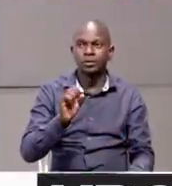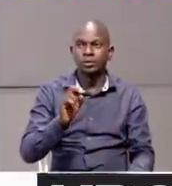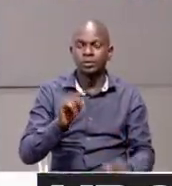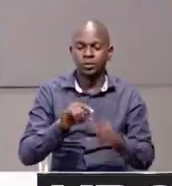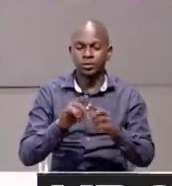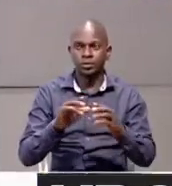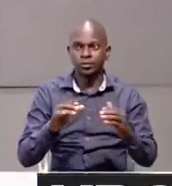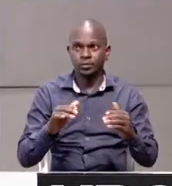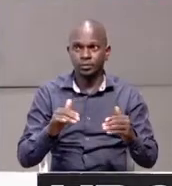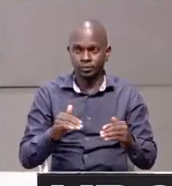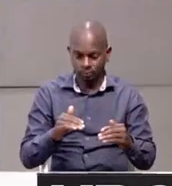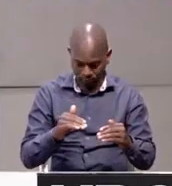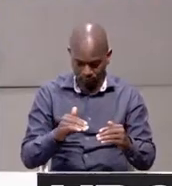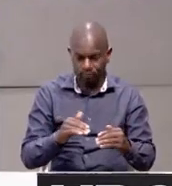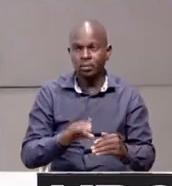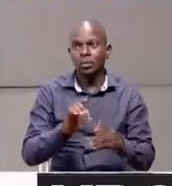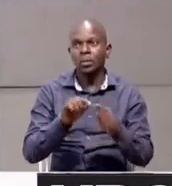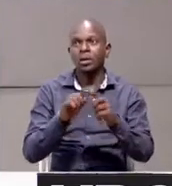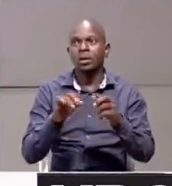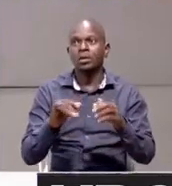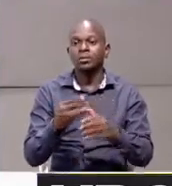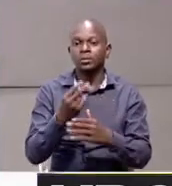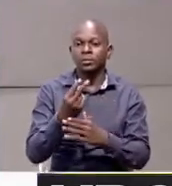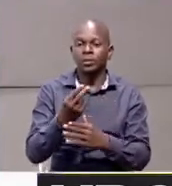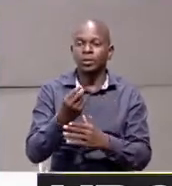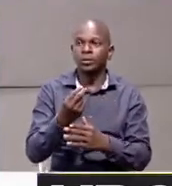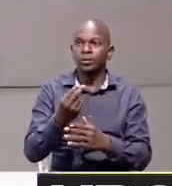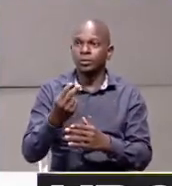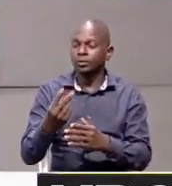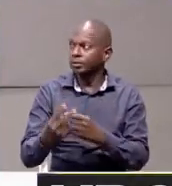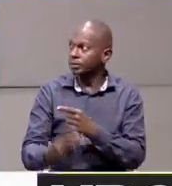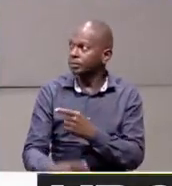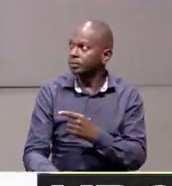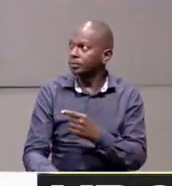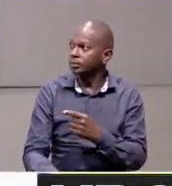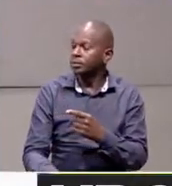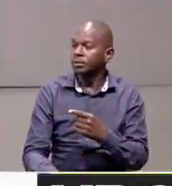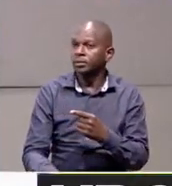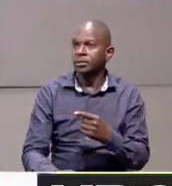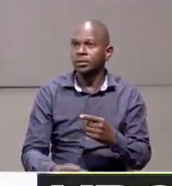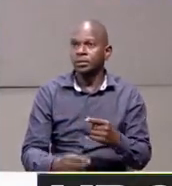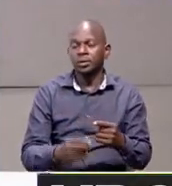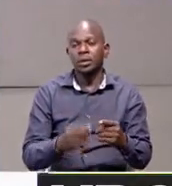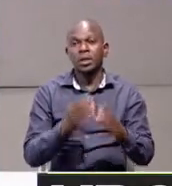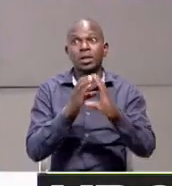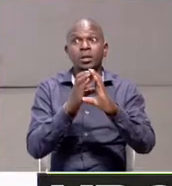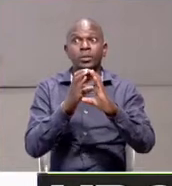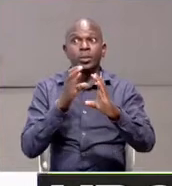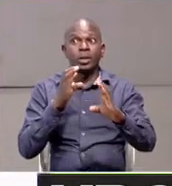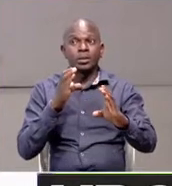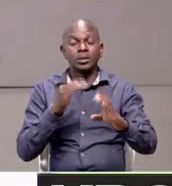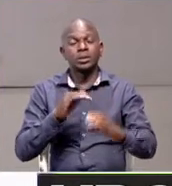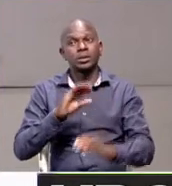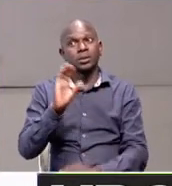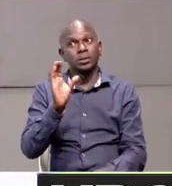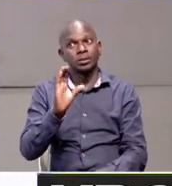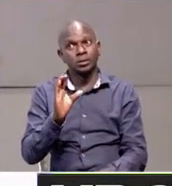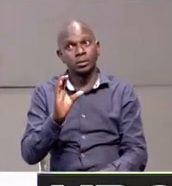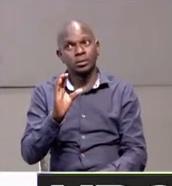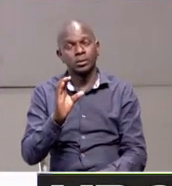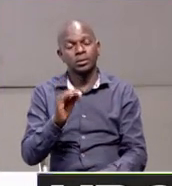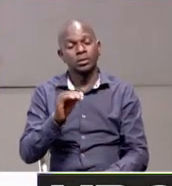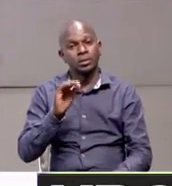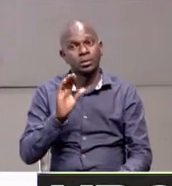Oleit passed on at 88 years in 2022. He had a bus company, one of the few people to